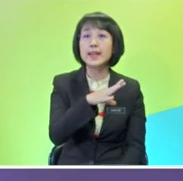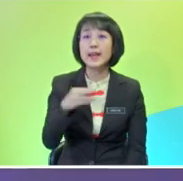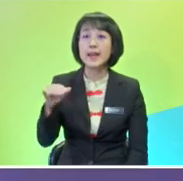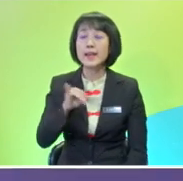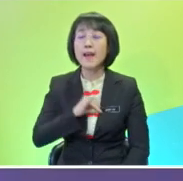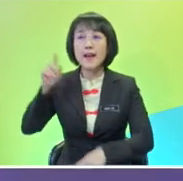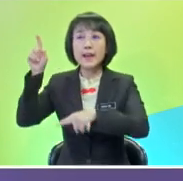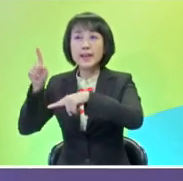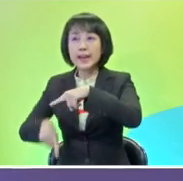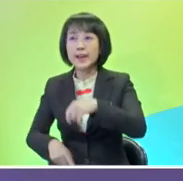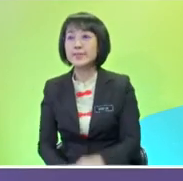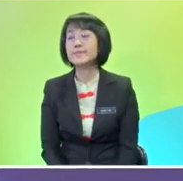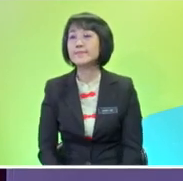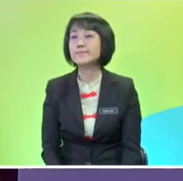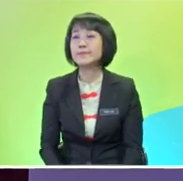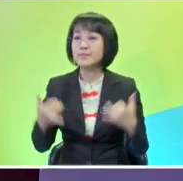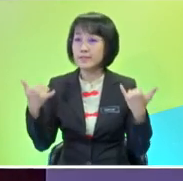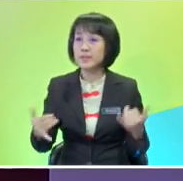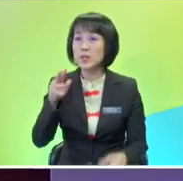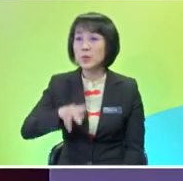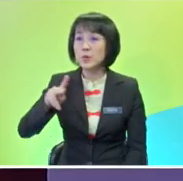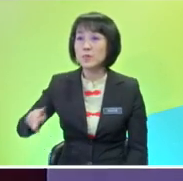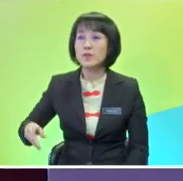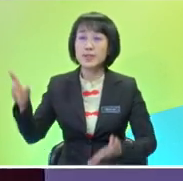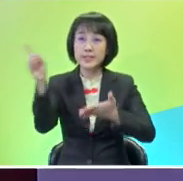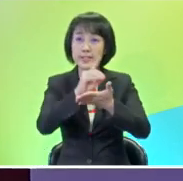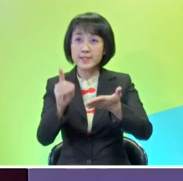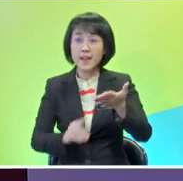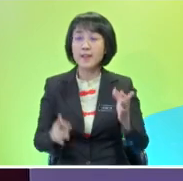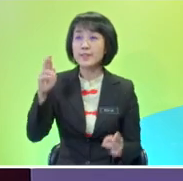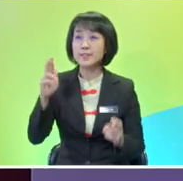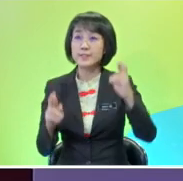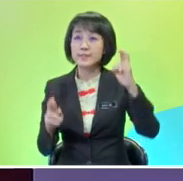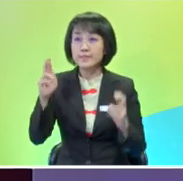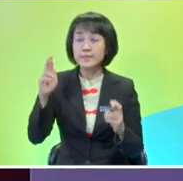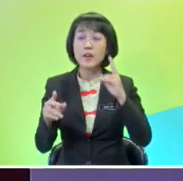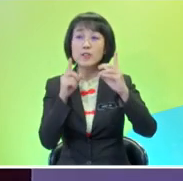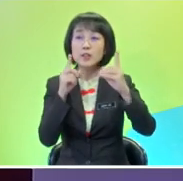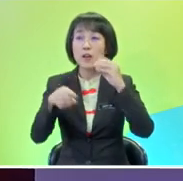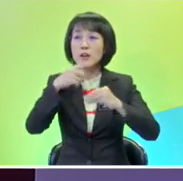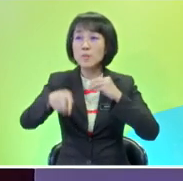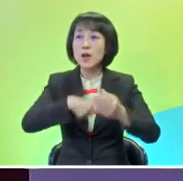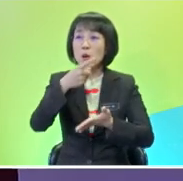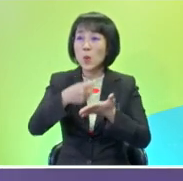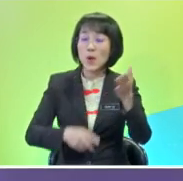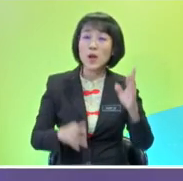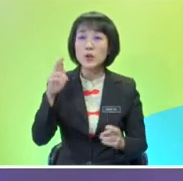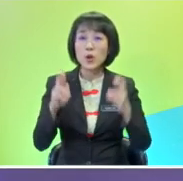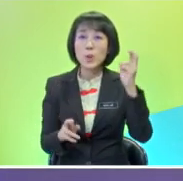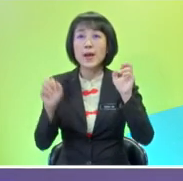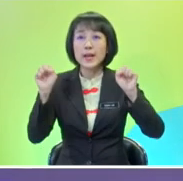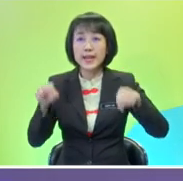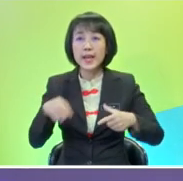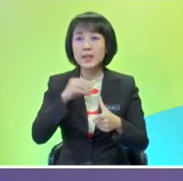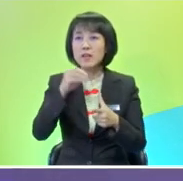design their own robot. Okay? And you are going to talk about what your robot can or can't do. So before the